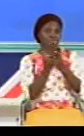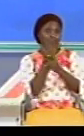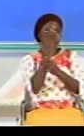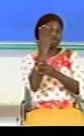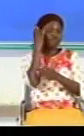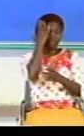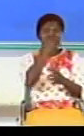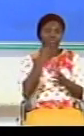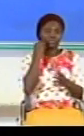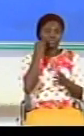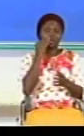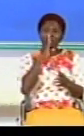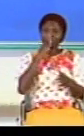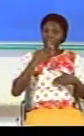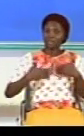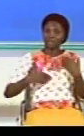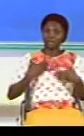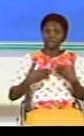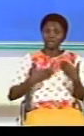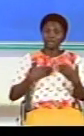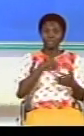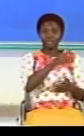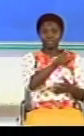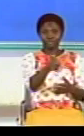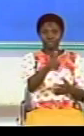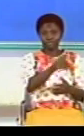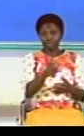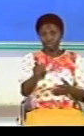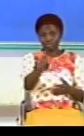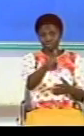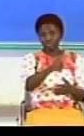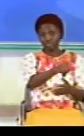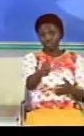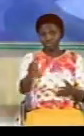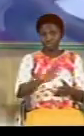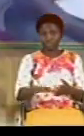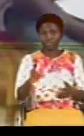Zion, and rejoice in the Lord your God, for he